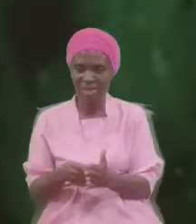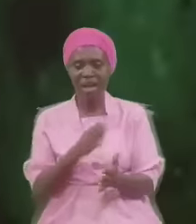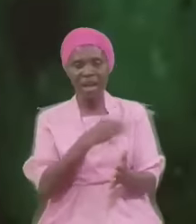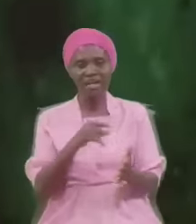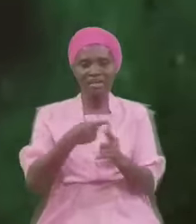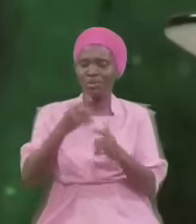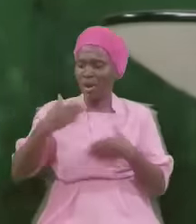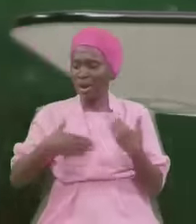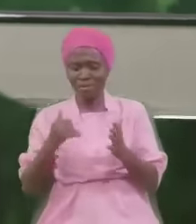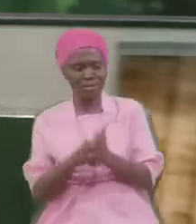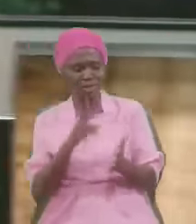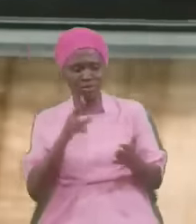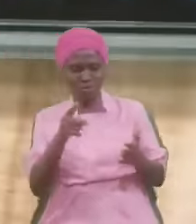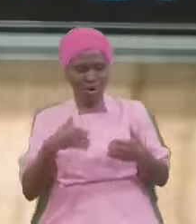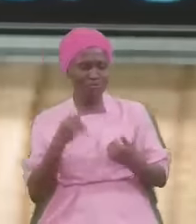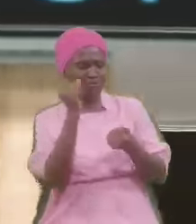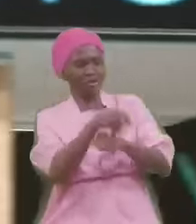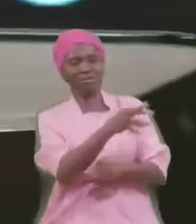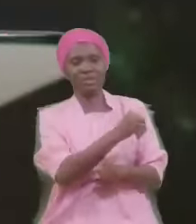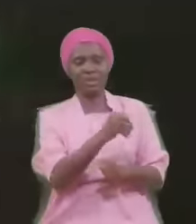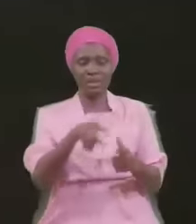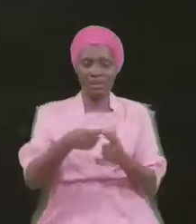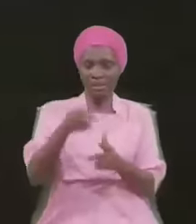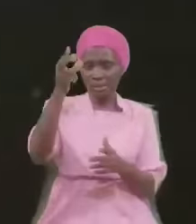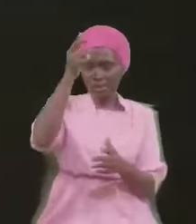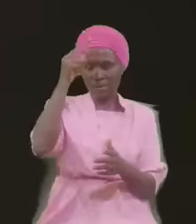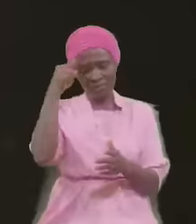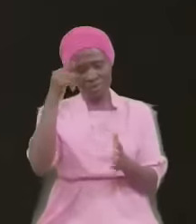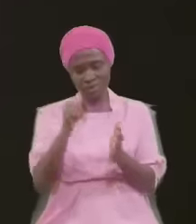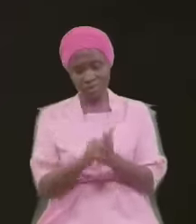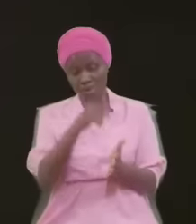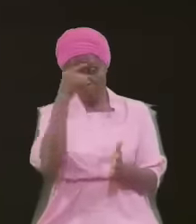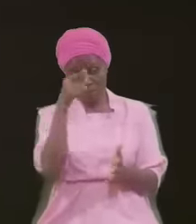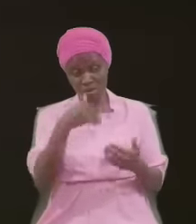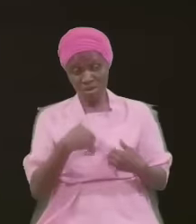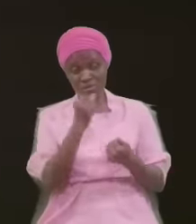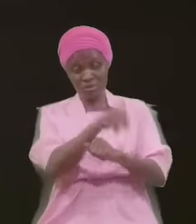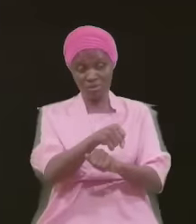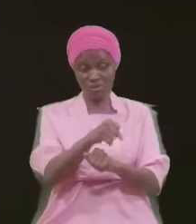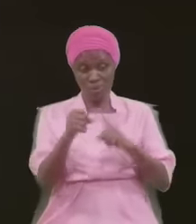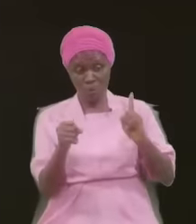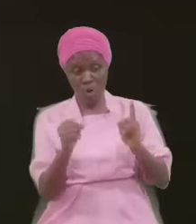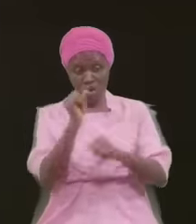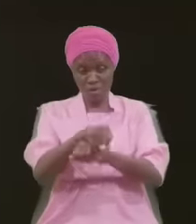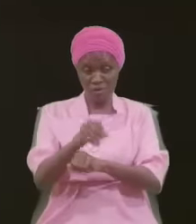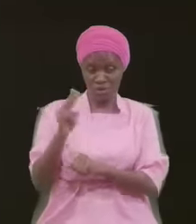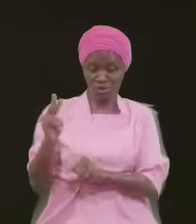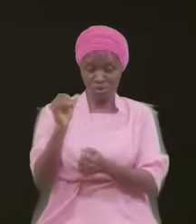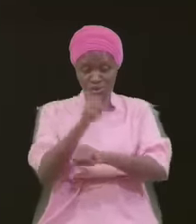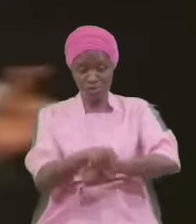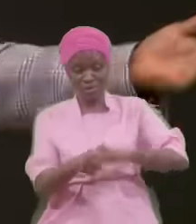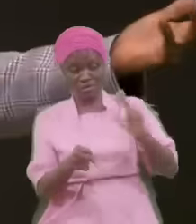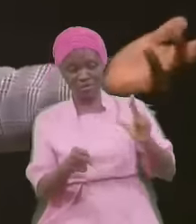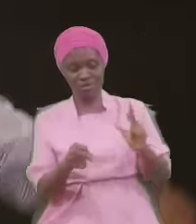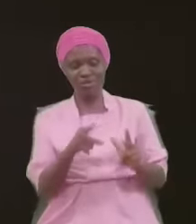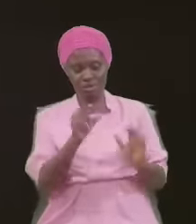them, and the devil thinks because you've conquered one, two, and three, you must be tired